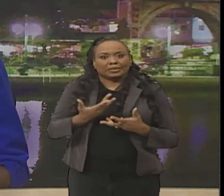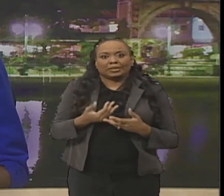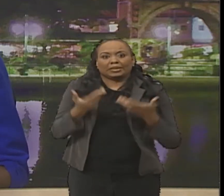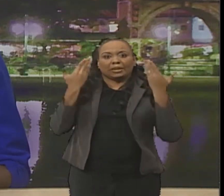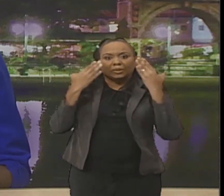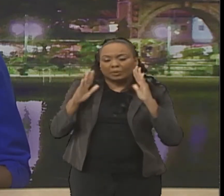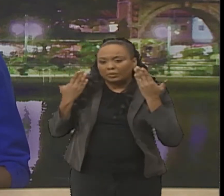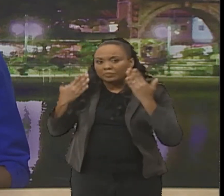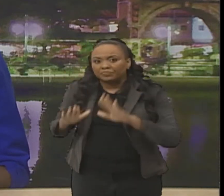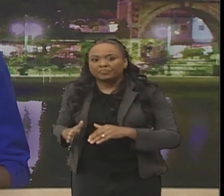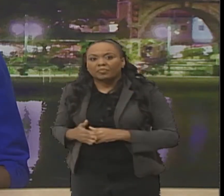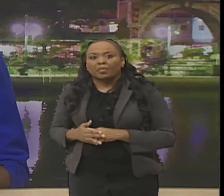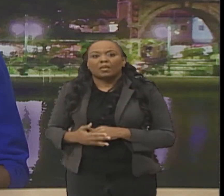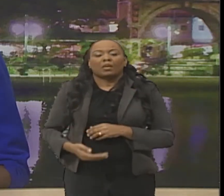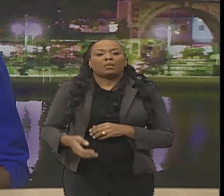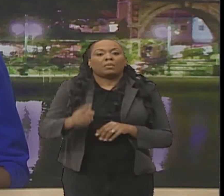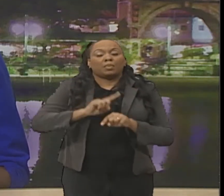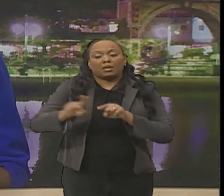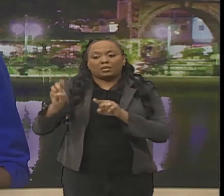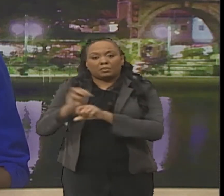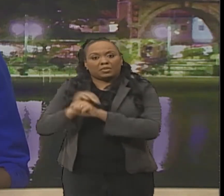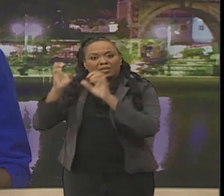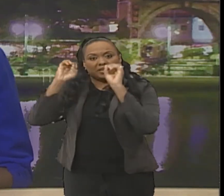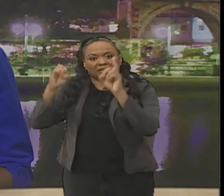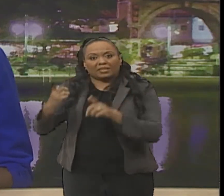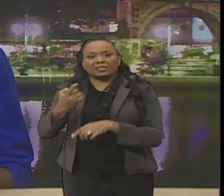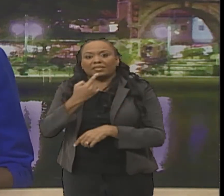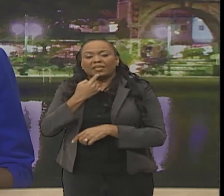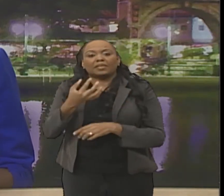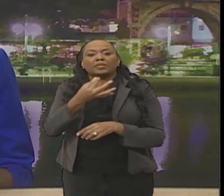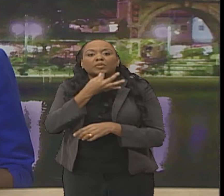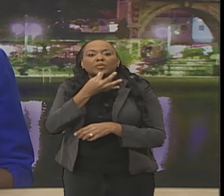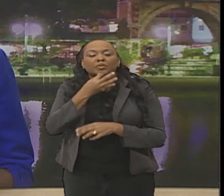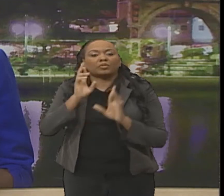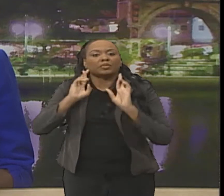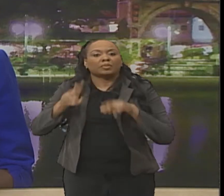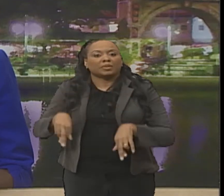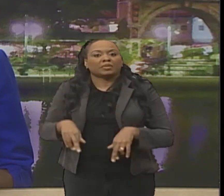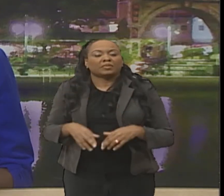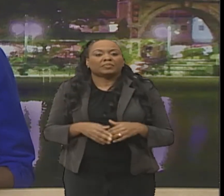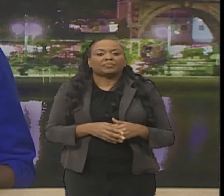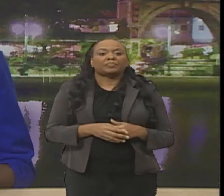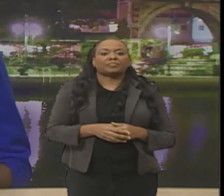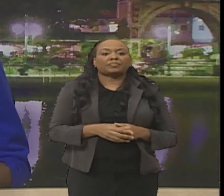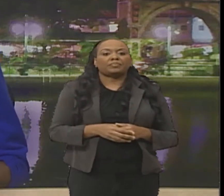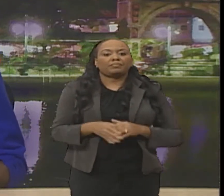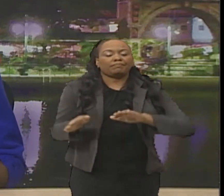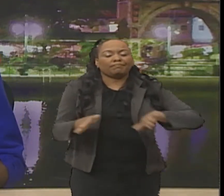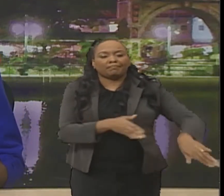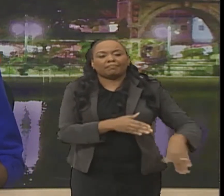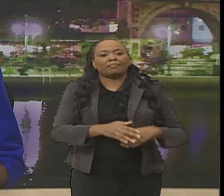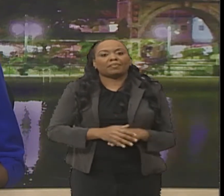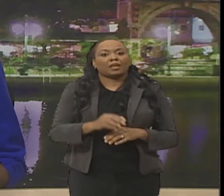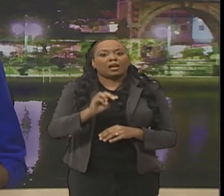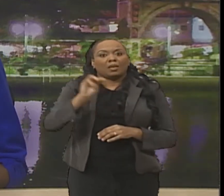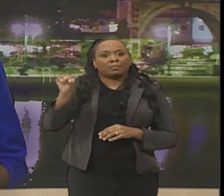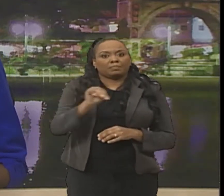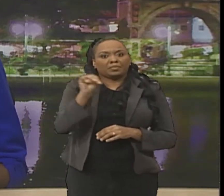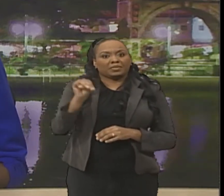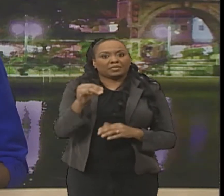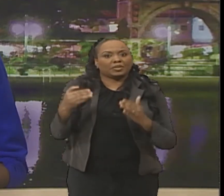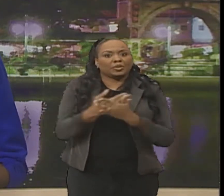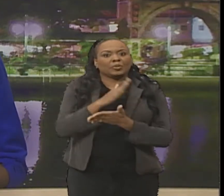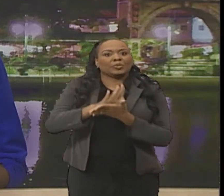on the matter, a senior official said they will have a response soon. And when the new school term starts